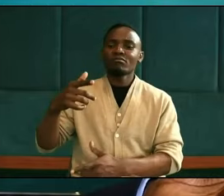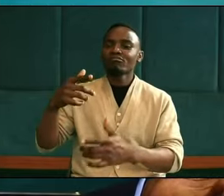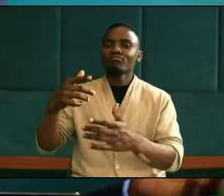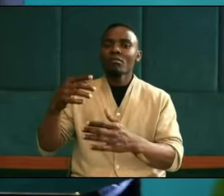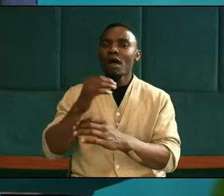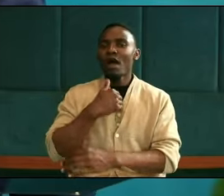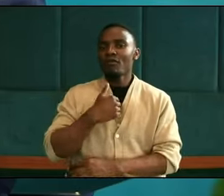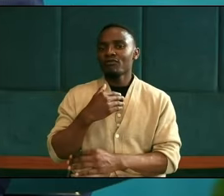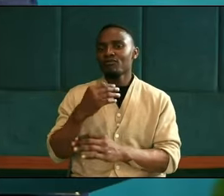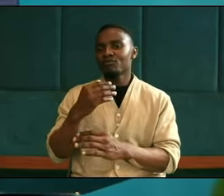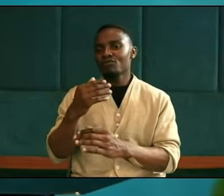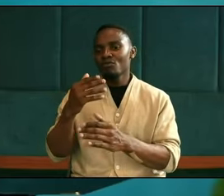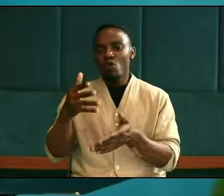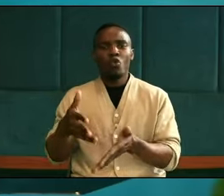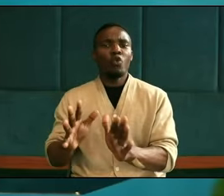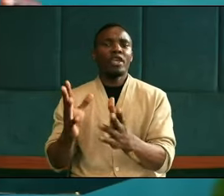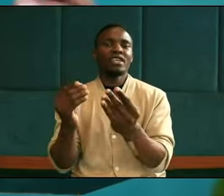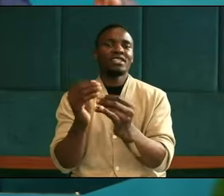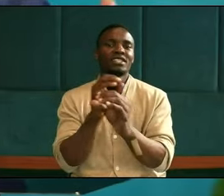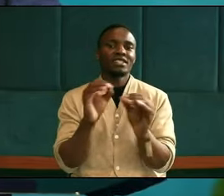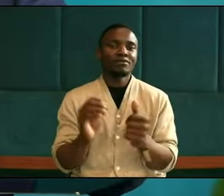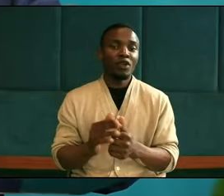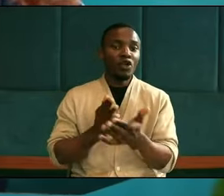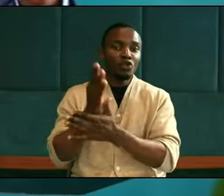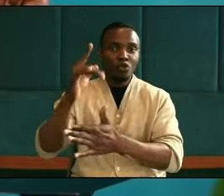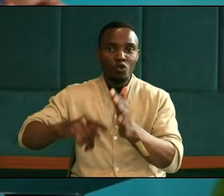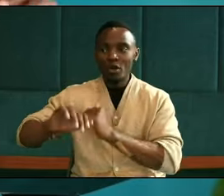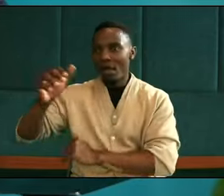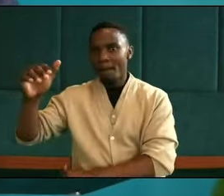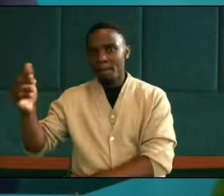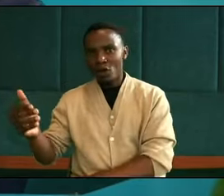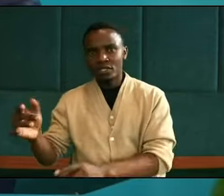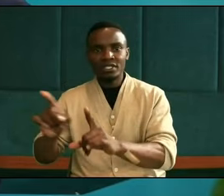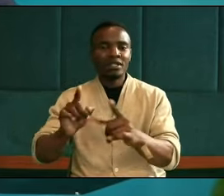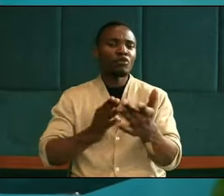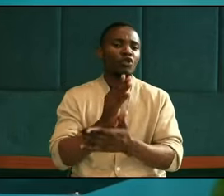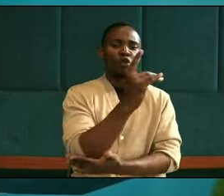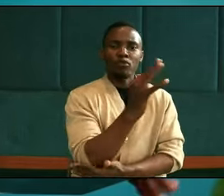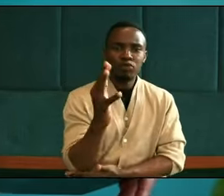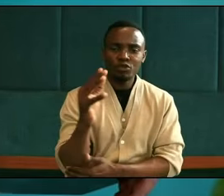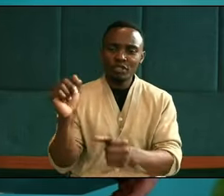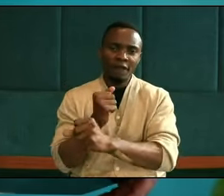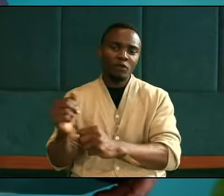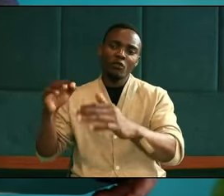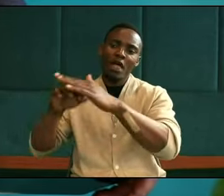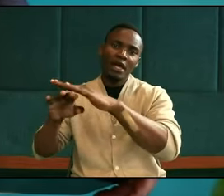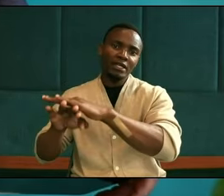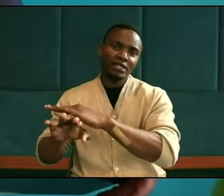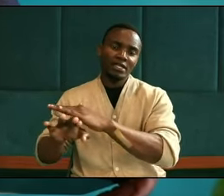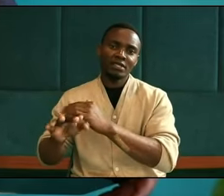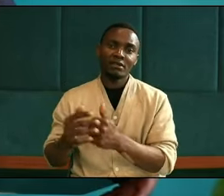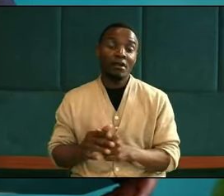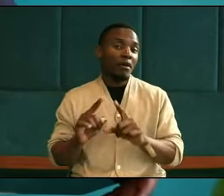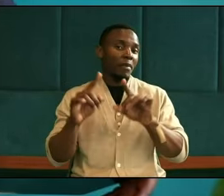option. Whether through Bozes or whether through Sene, there were difficulties all through his life. But let me